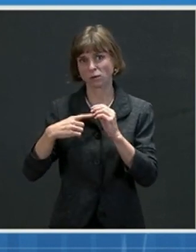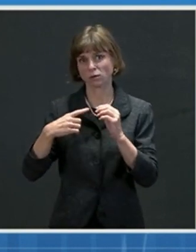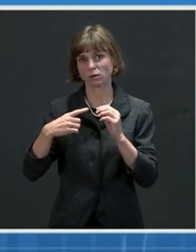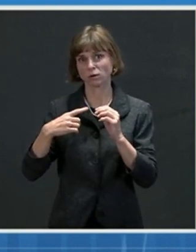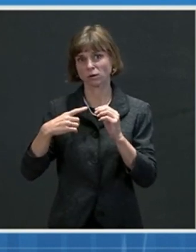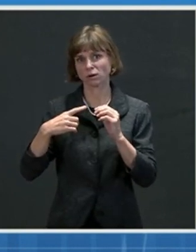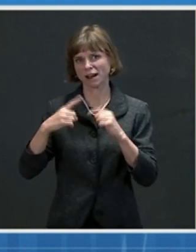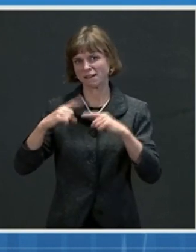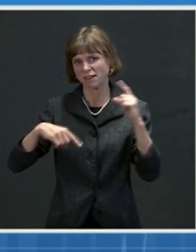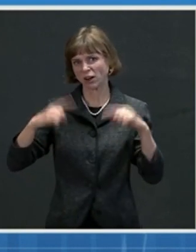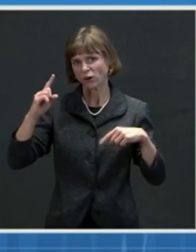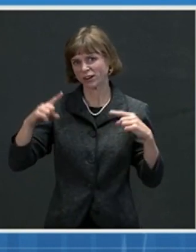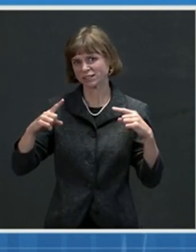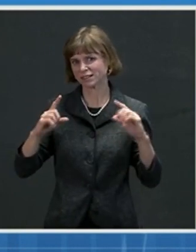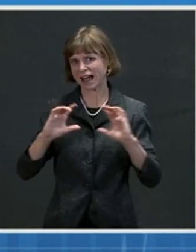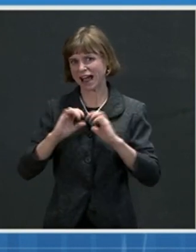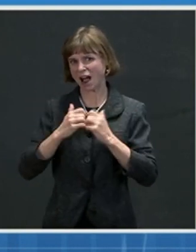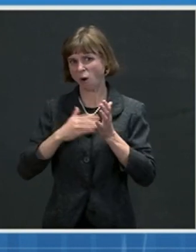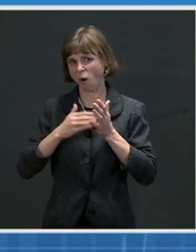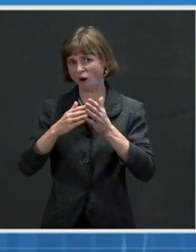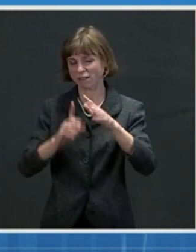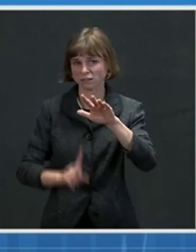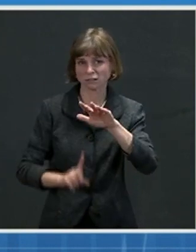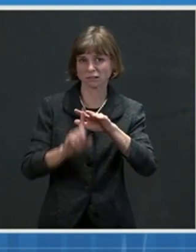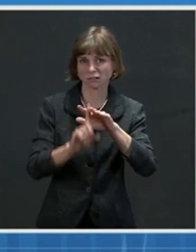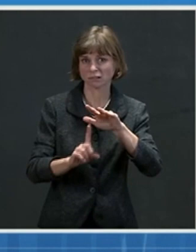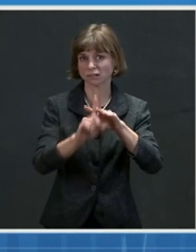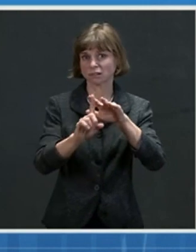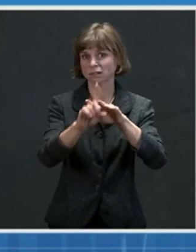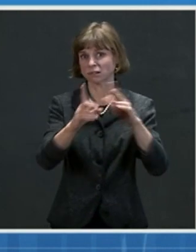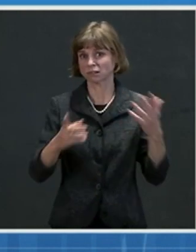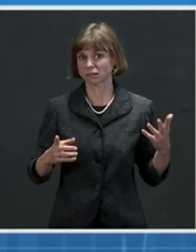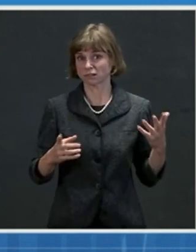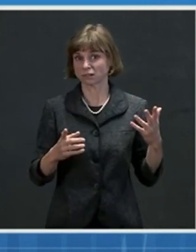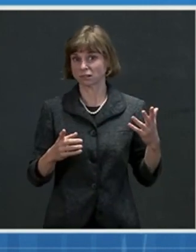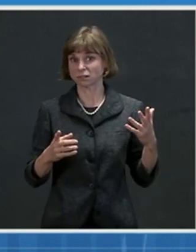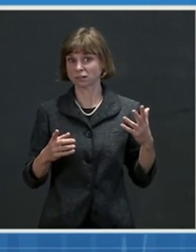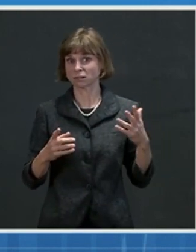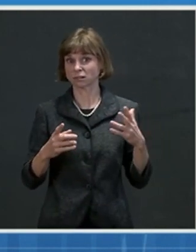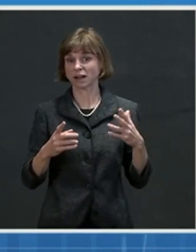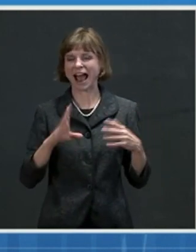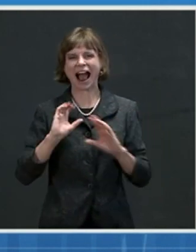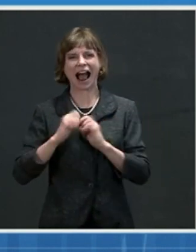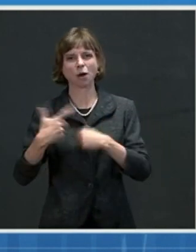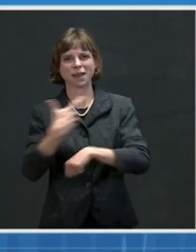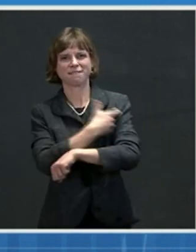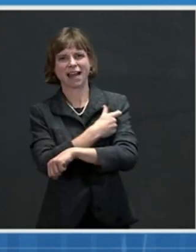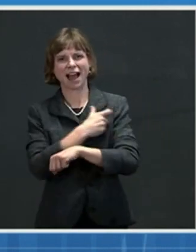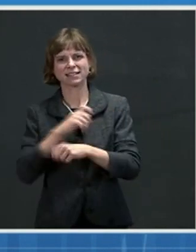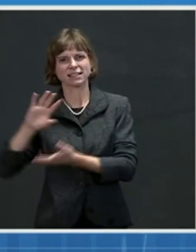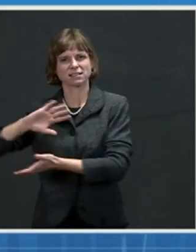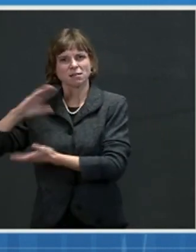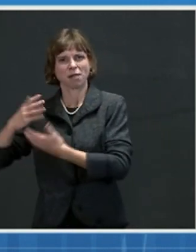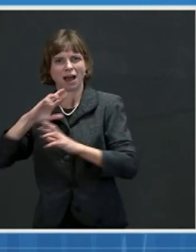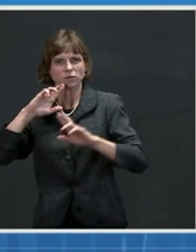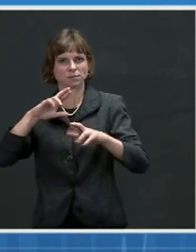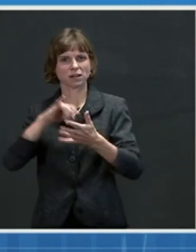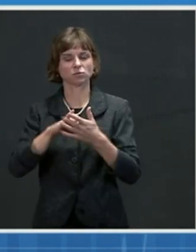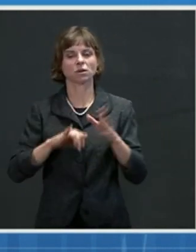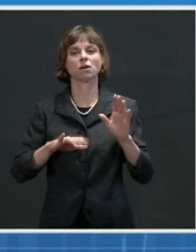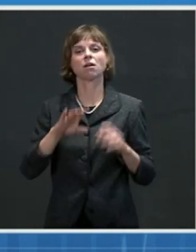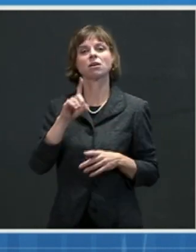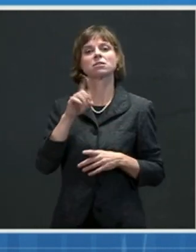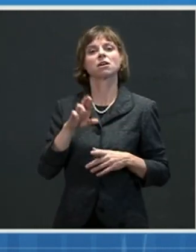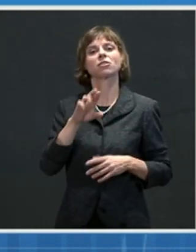variant prevalence and how vaccine supplies are responding to that? Thank you. Dr. Fauci? Yeah, as